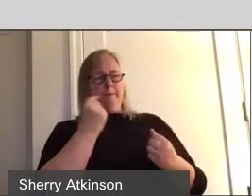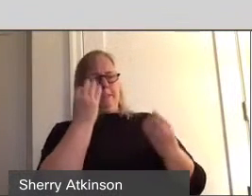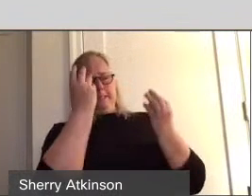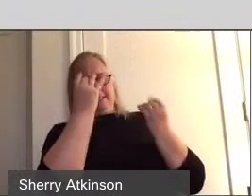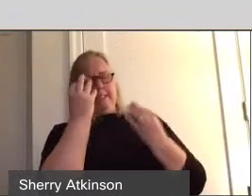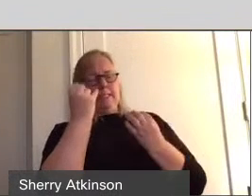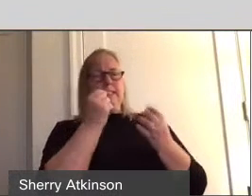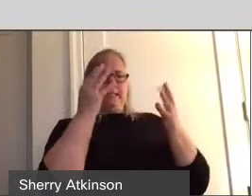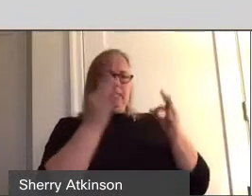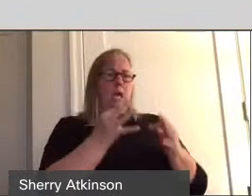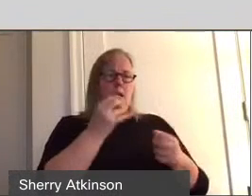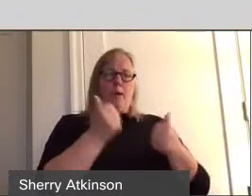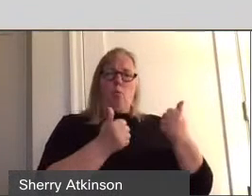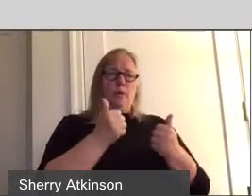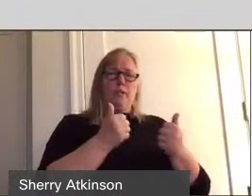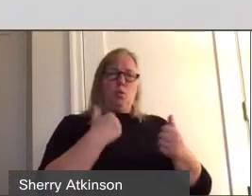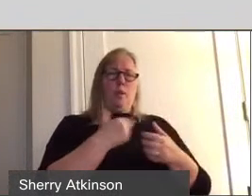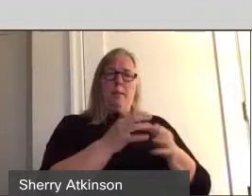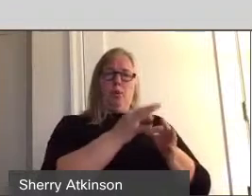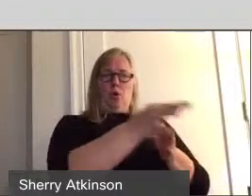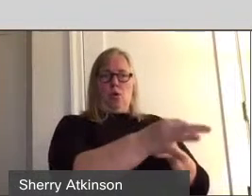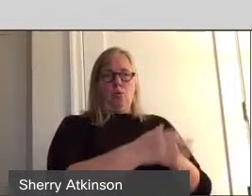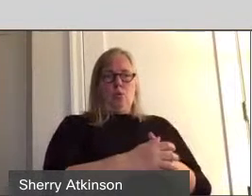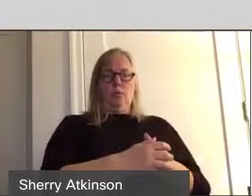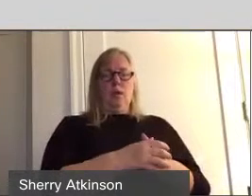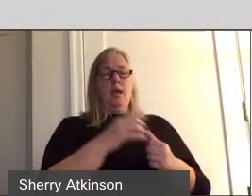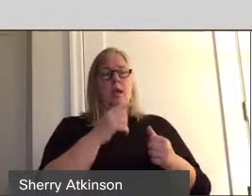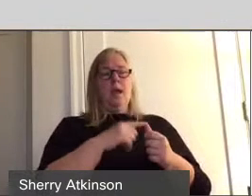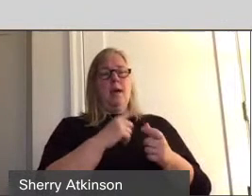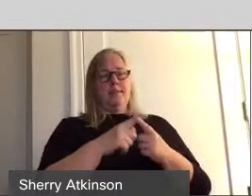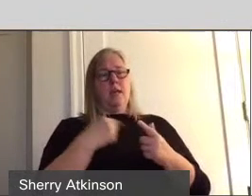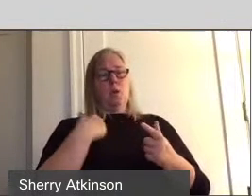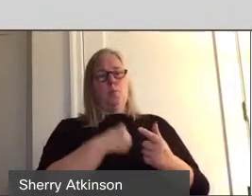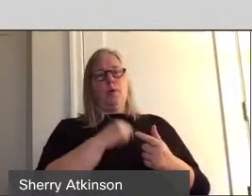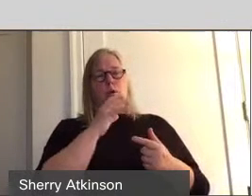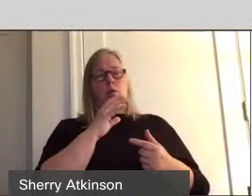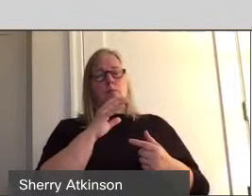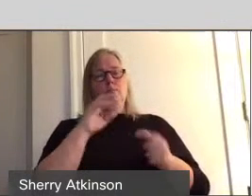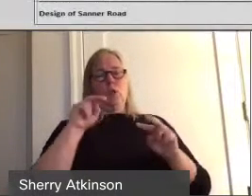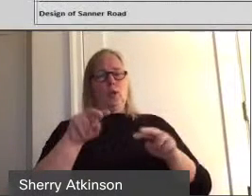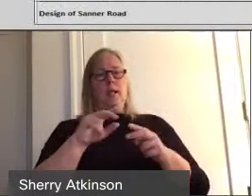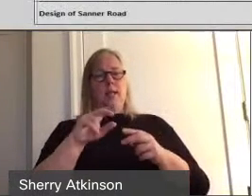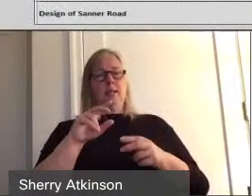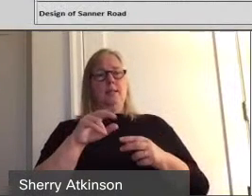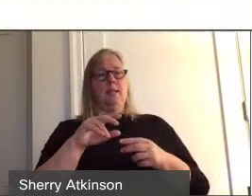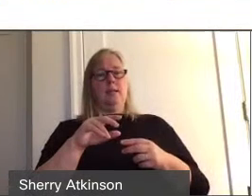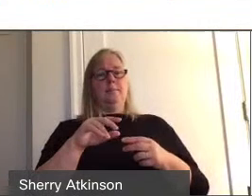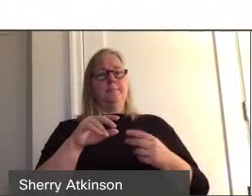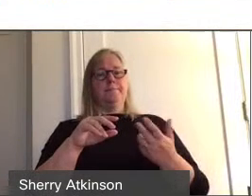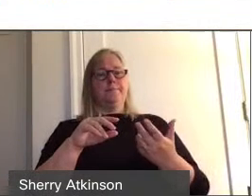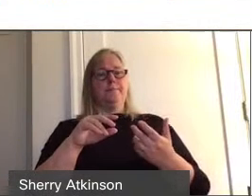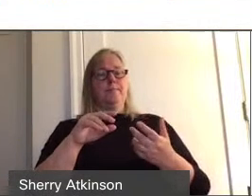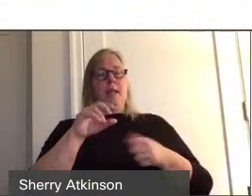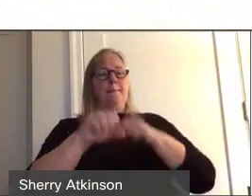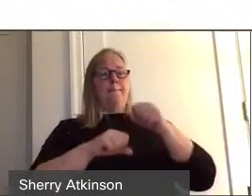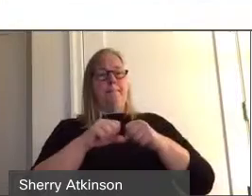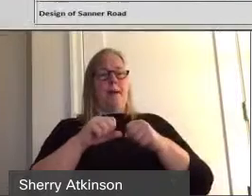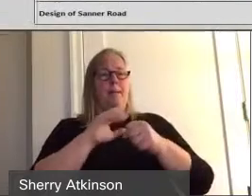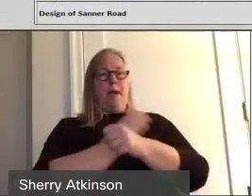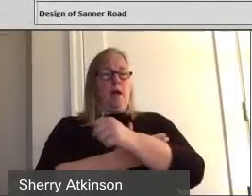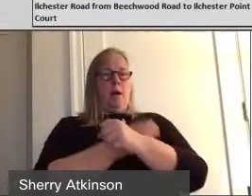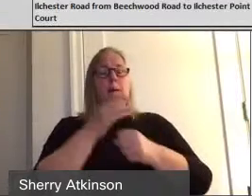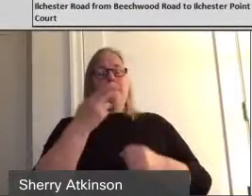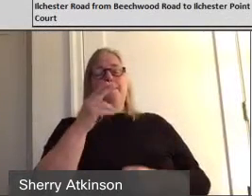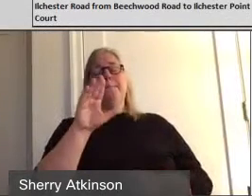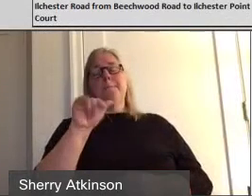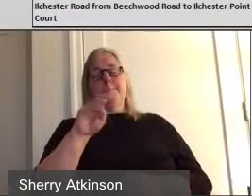hold. And then we'd be looking at the Bike Howard plan for improvements in the future. Sorry about that. I just scrolled